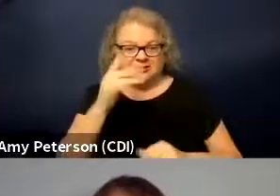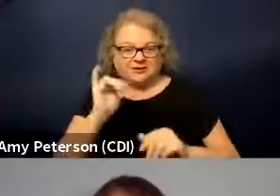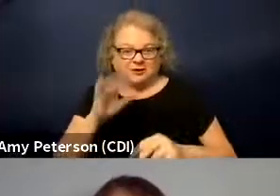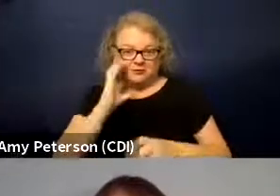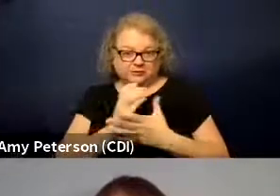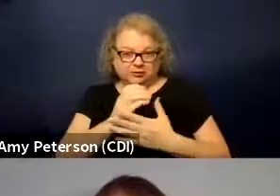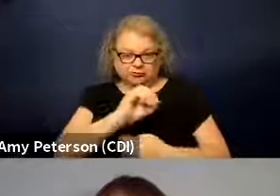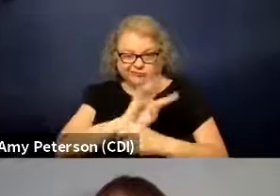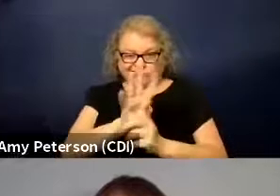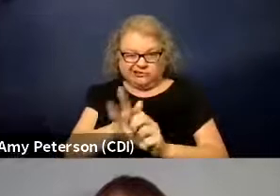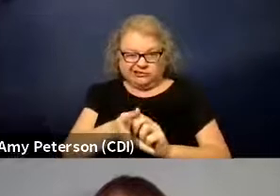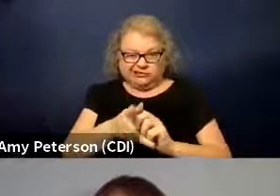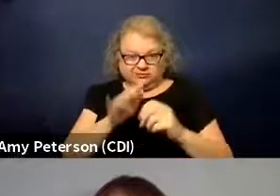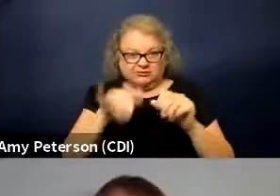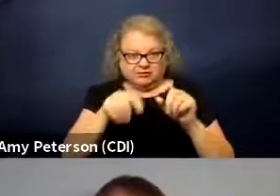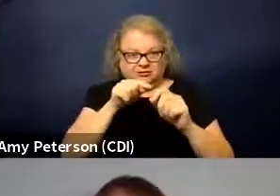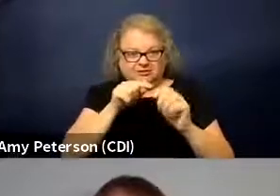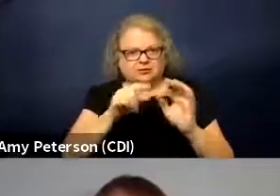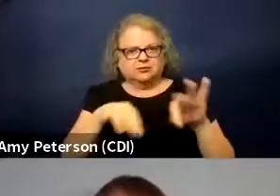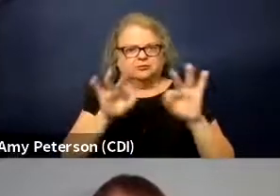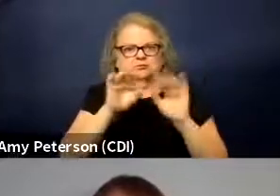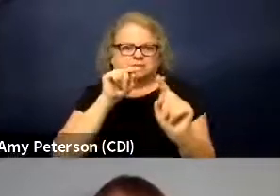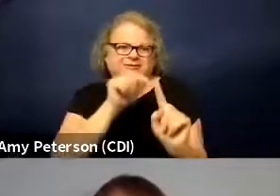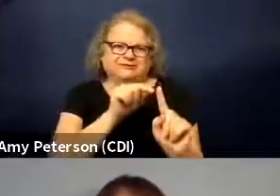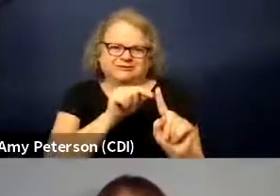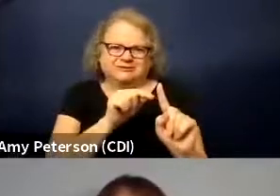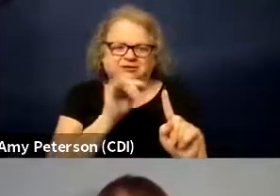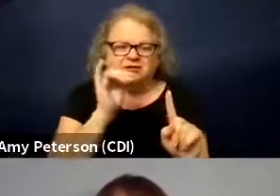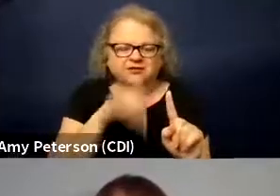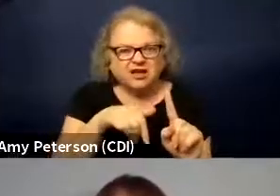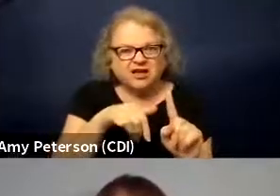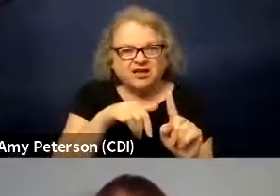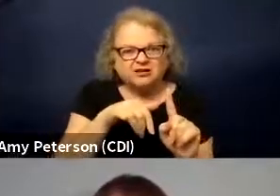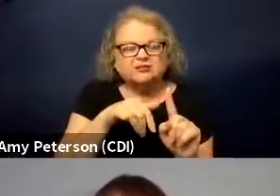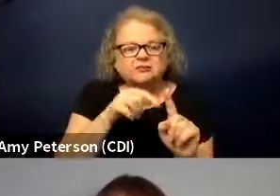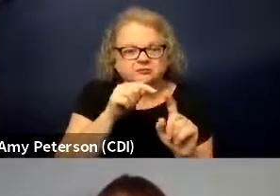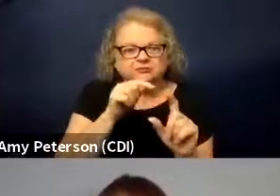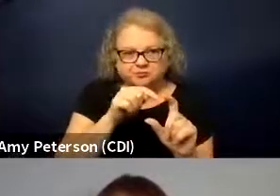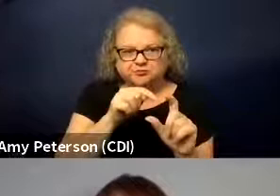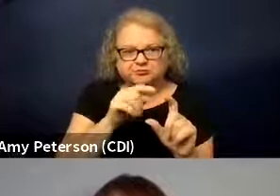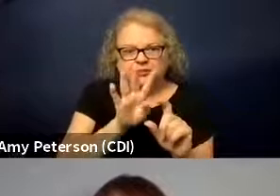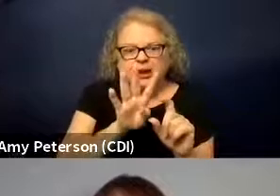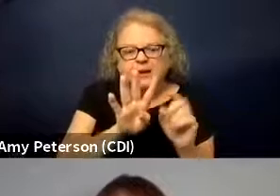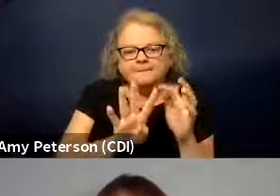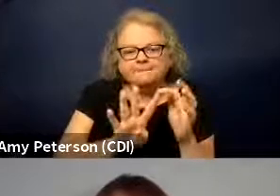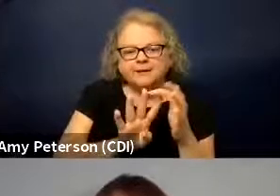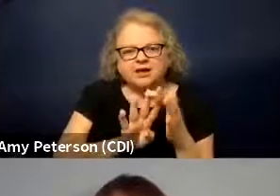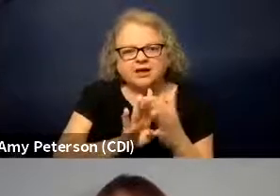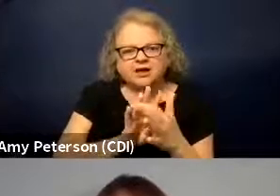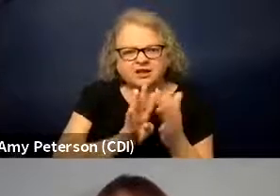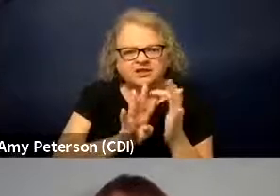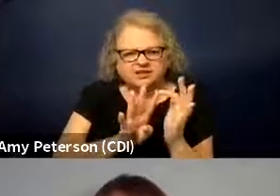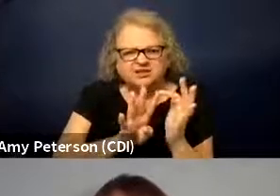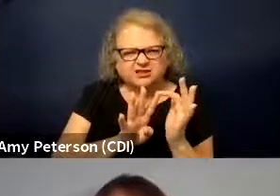part of the vaccine. The vaccines do not contain whole virus. They do not contain